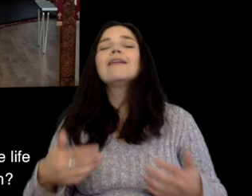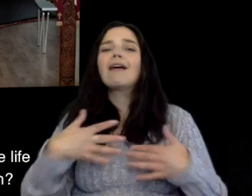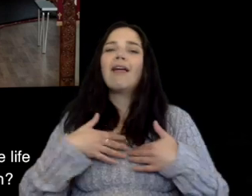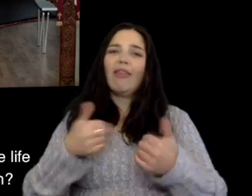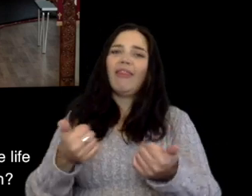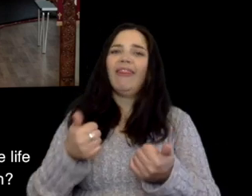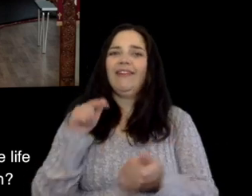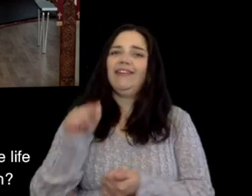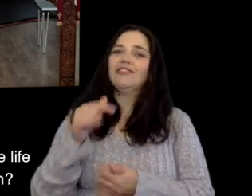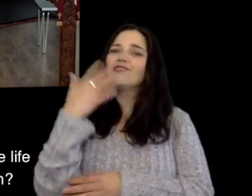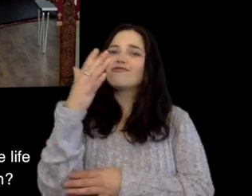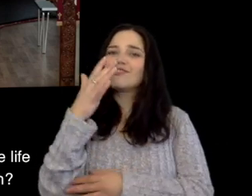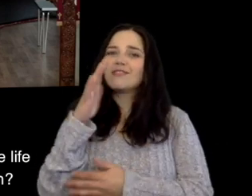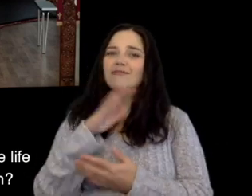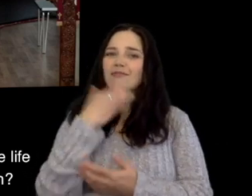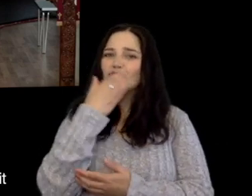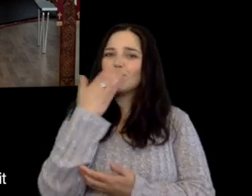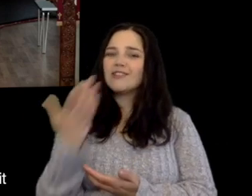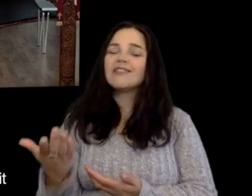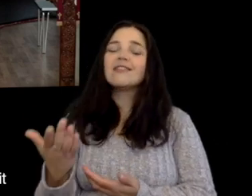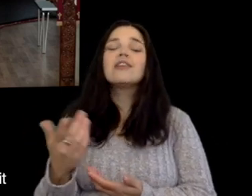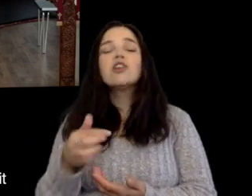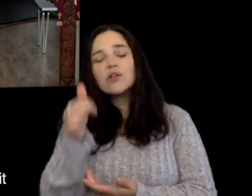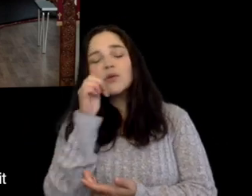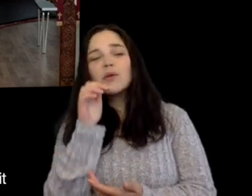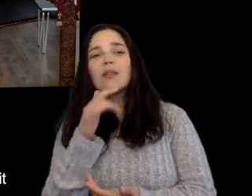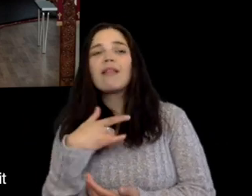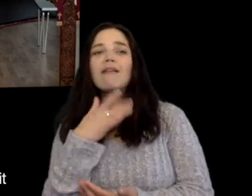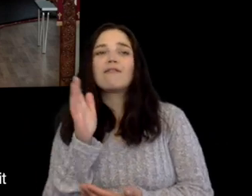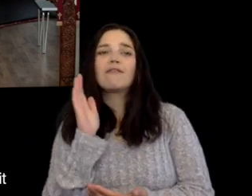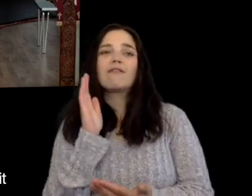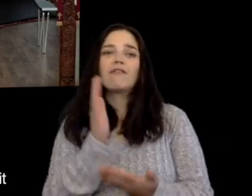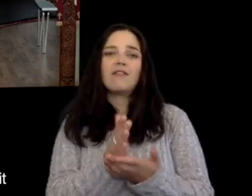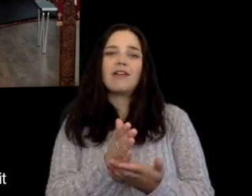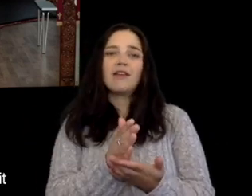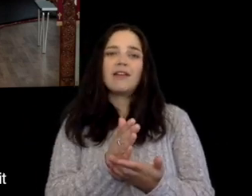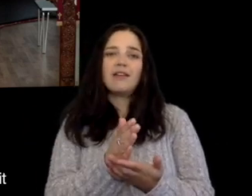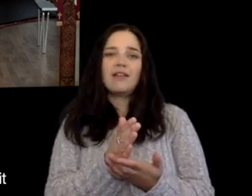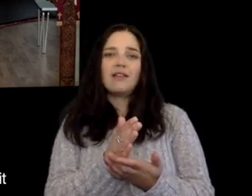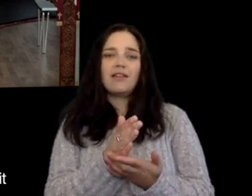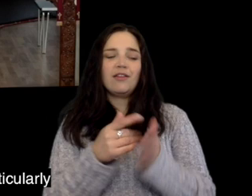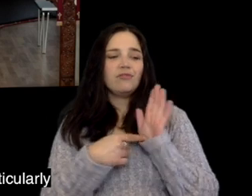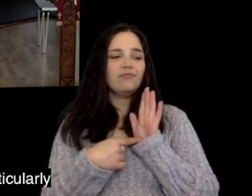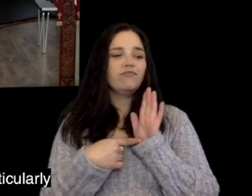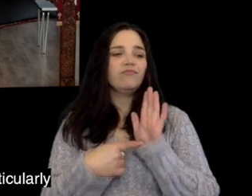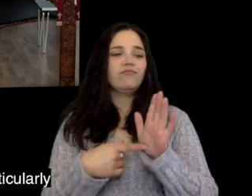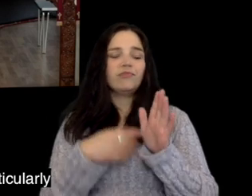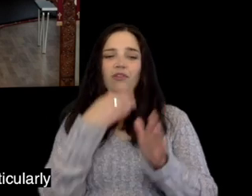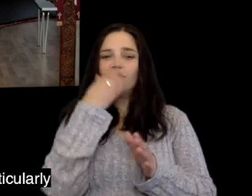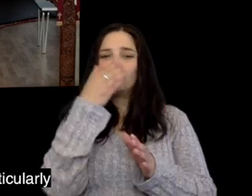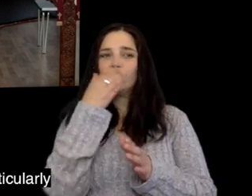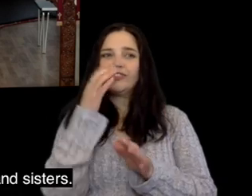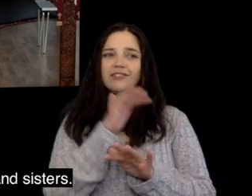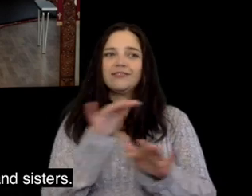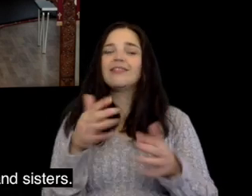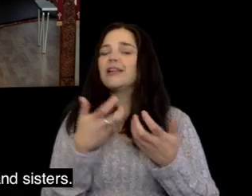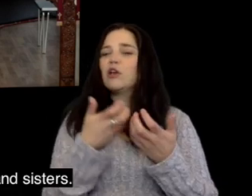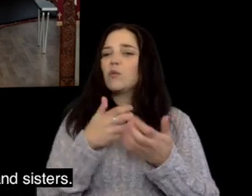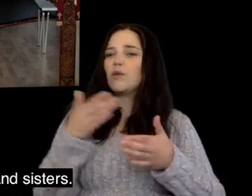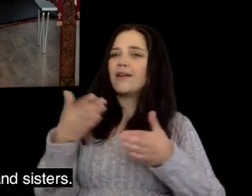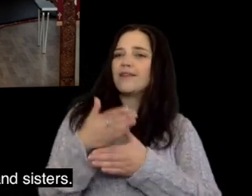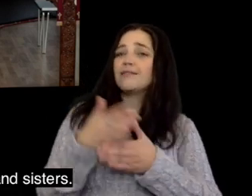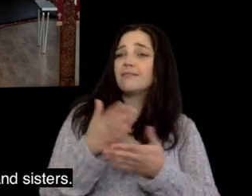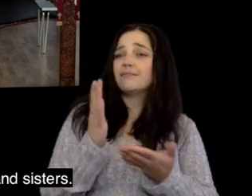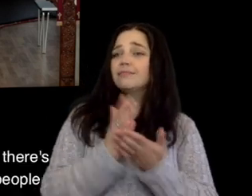is healthy? It brings fruit. How do you know the life is a real life of faith? It displays the fruit in how